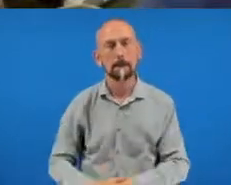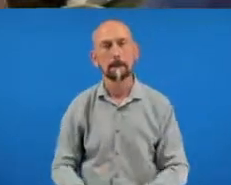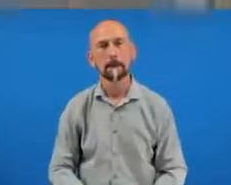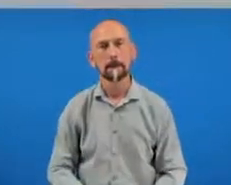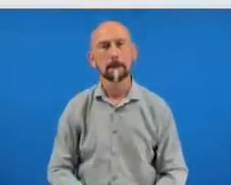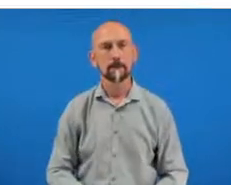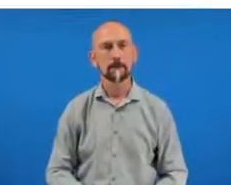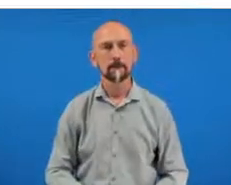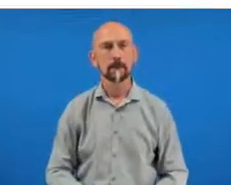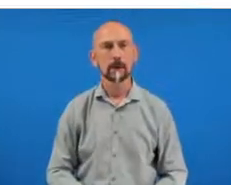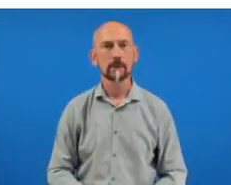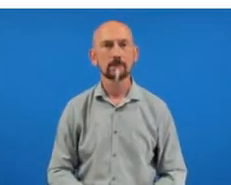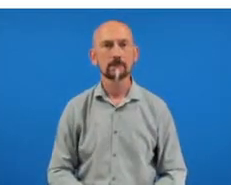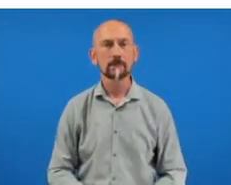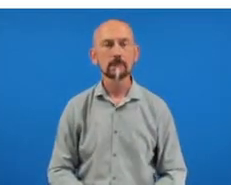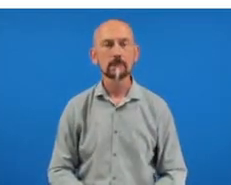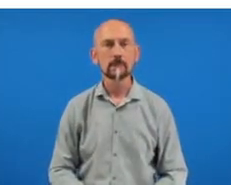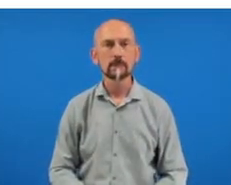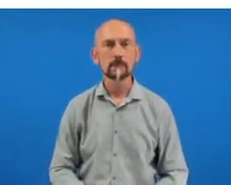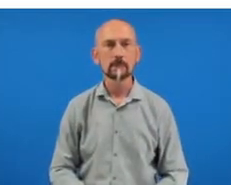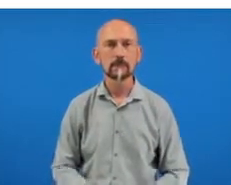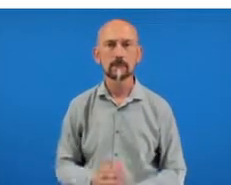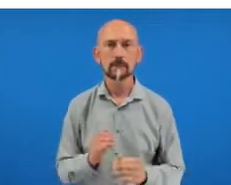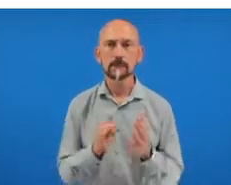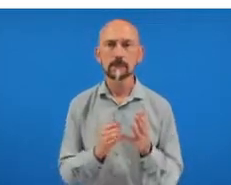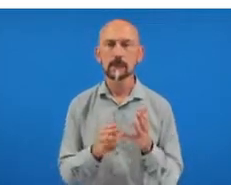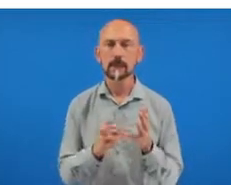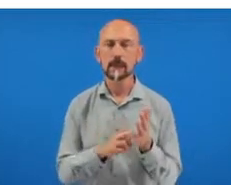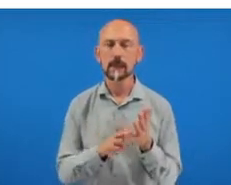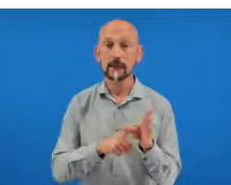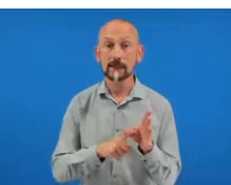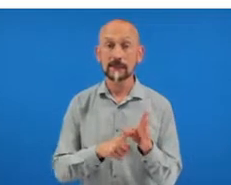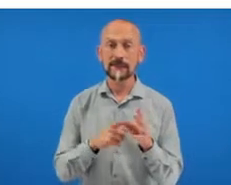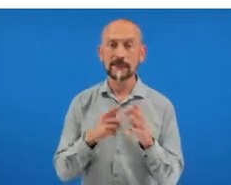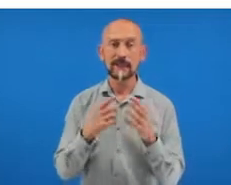Thank you, Amandeep. I think that's been a reflection of some of the